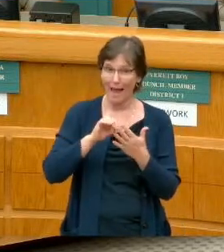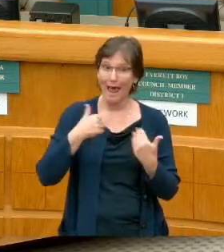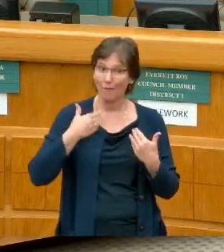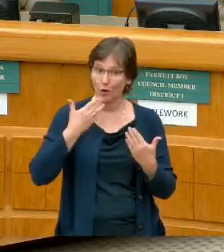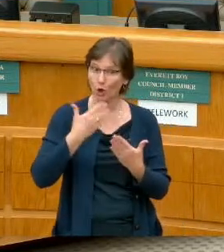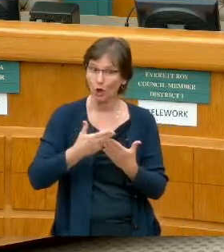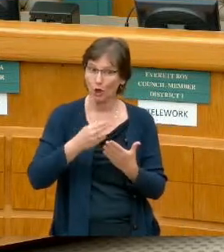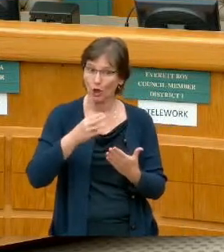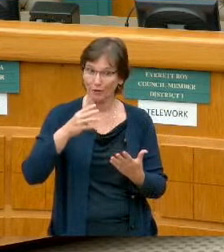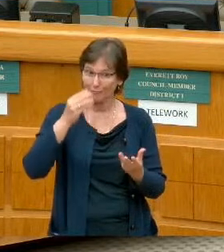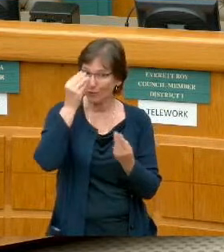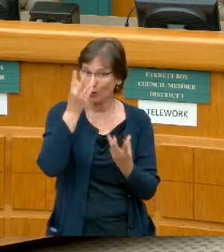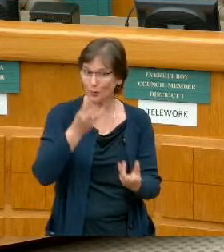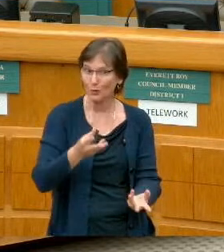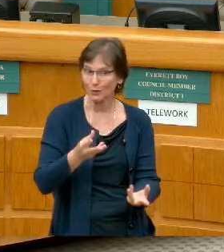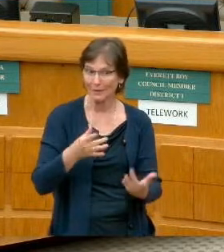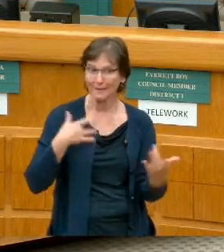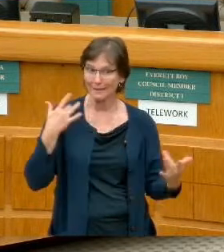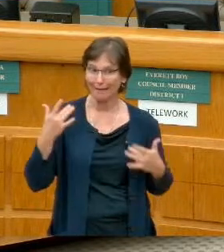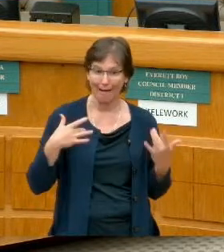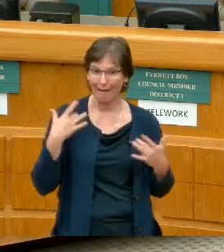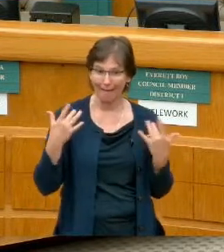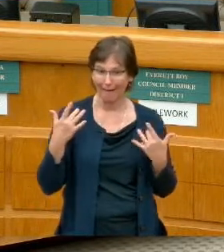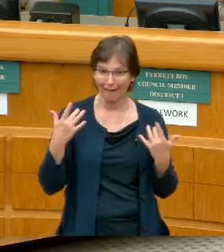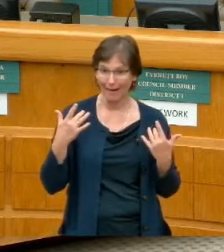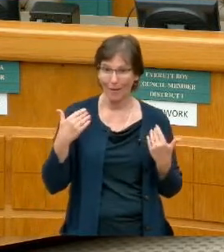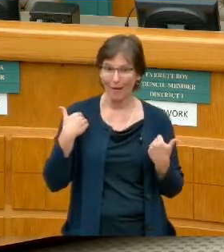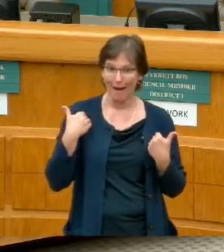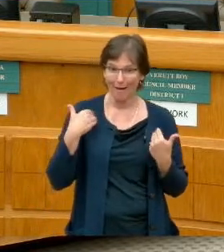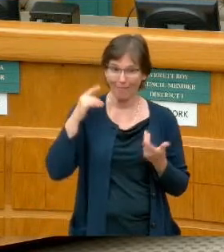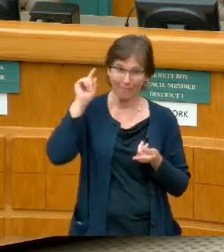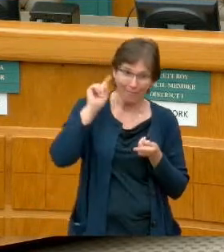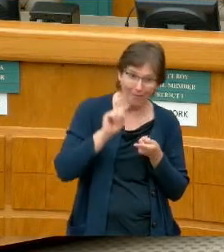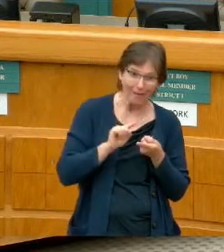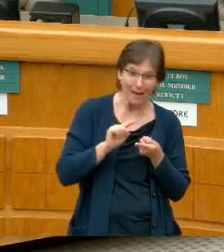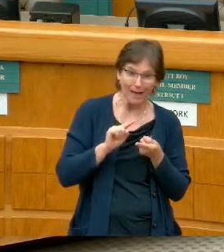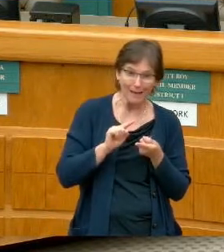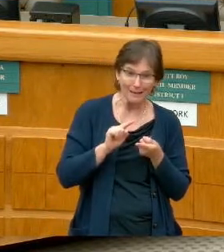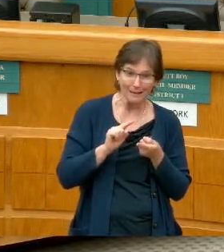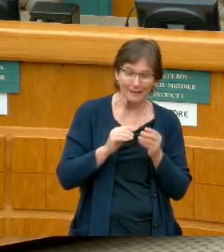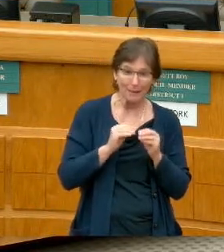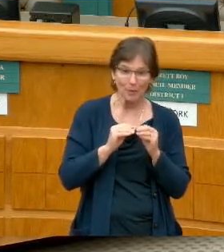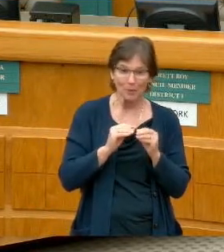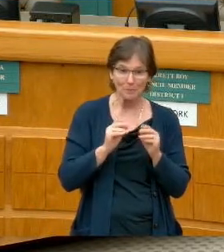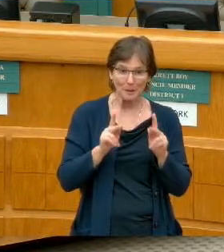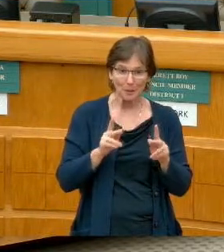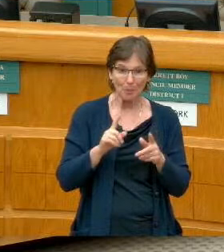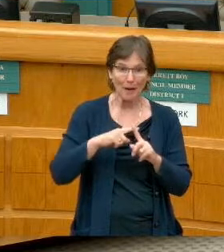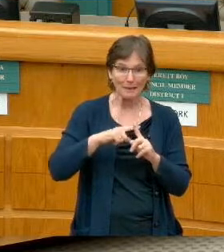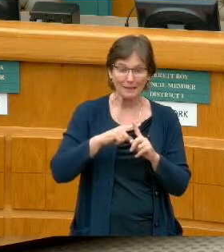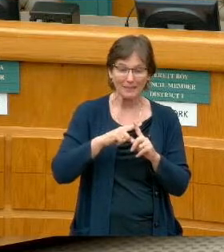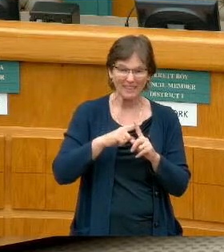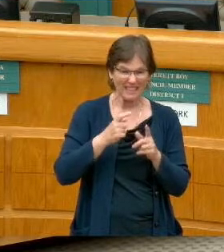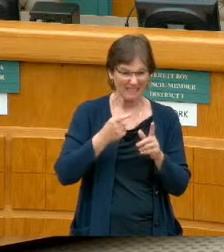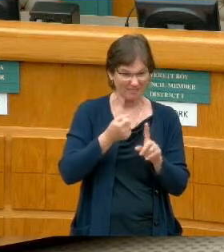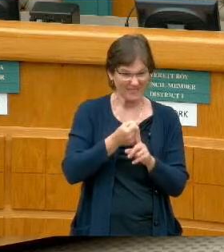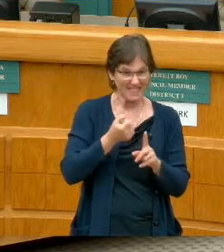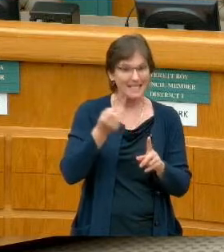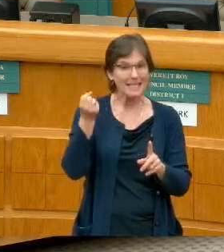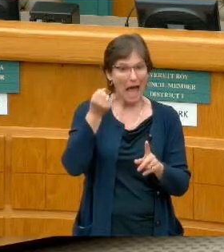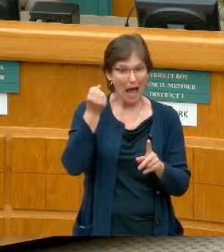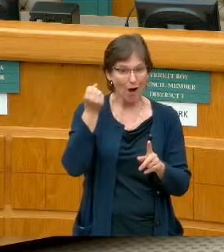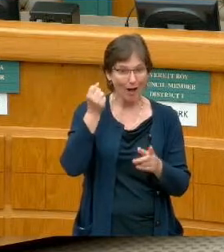is. This is the exciting news. So single digits. So we saw single digits back on Saturday, and then they started creeping